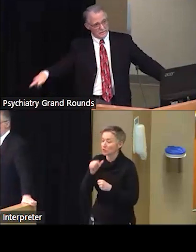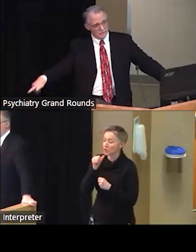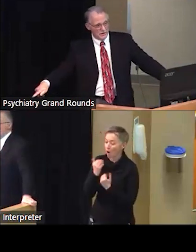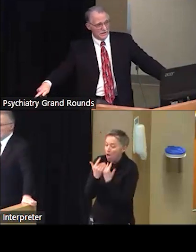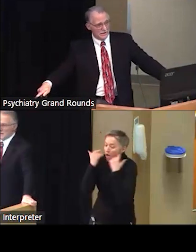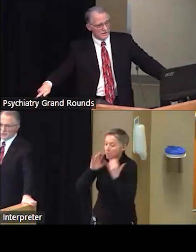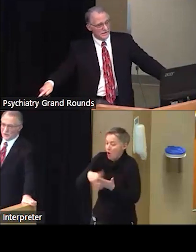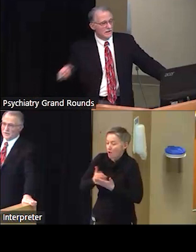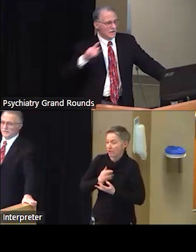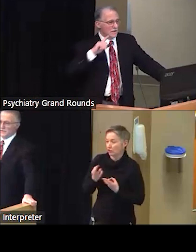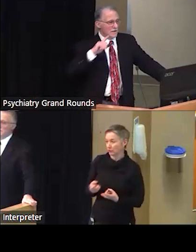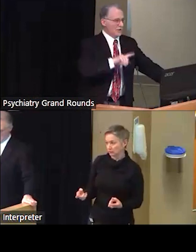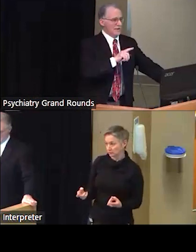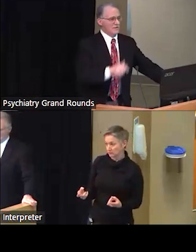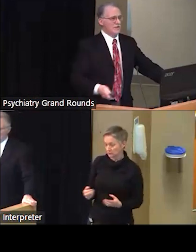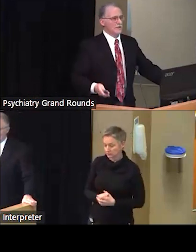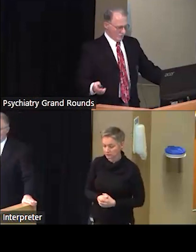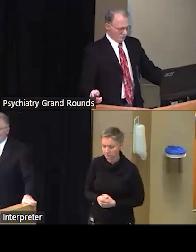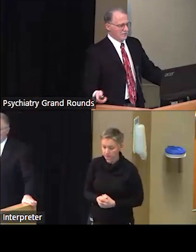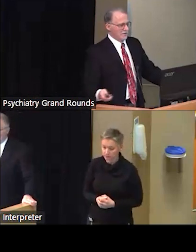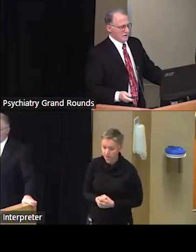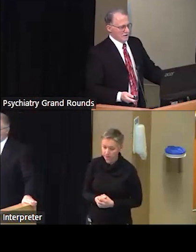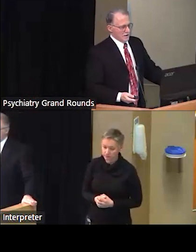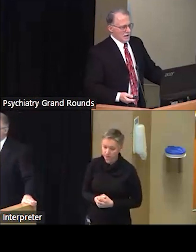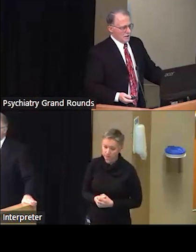still accomplish getting it done, but you don't have to think.